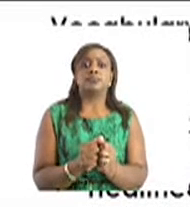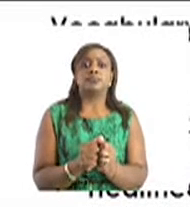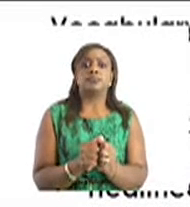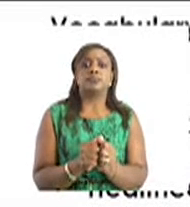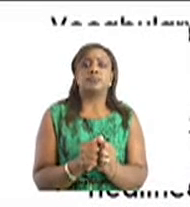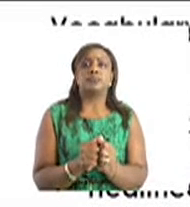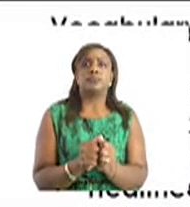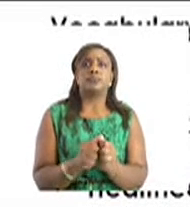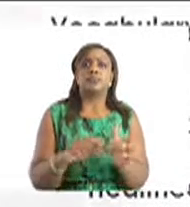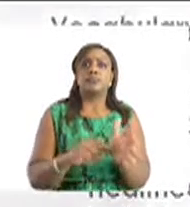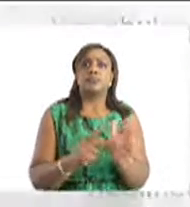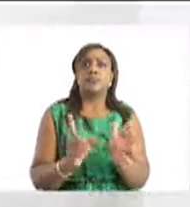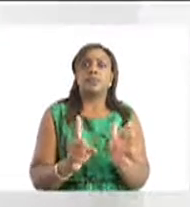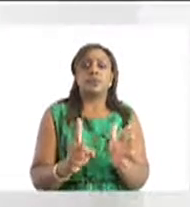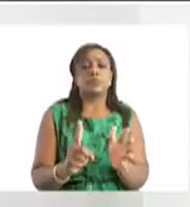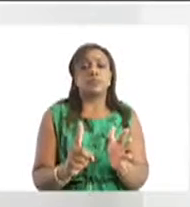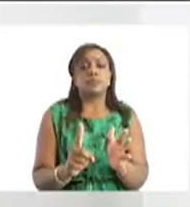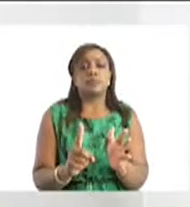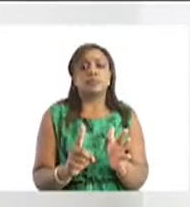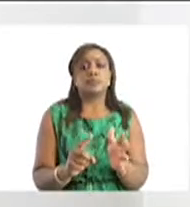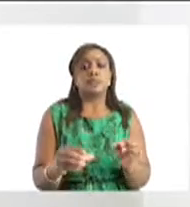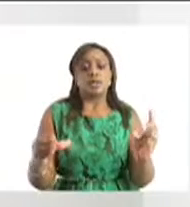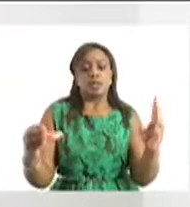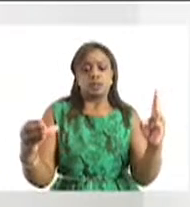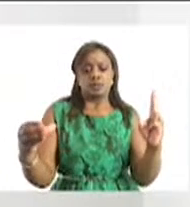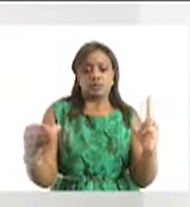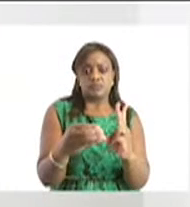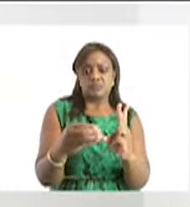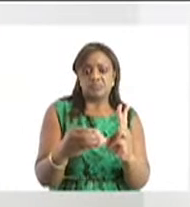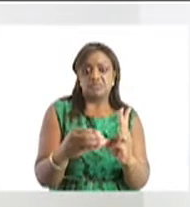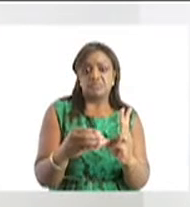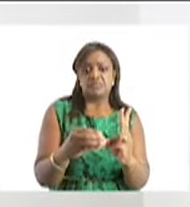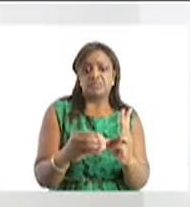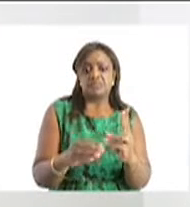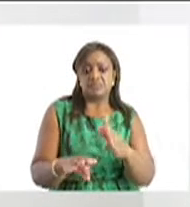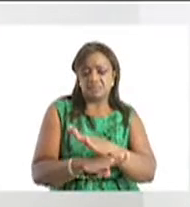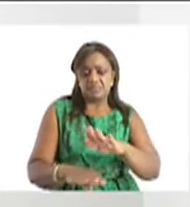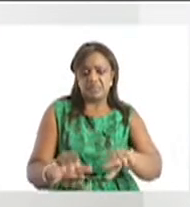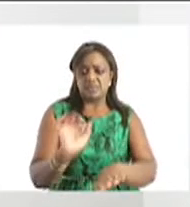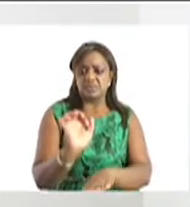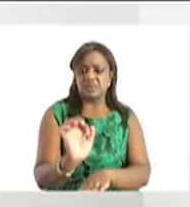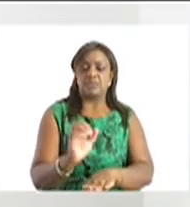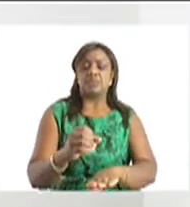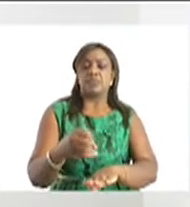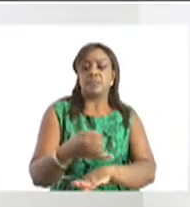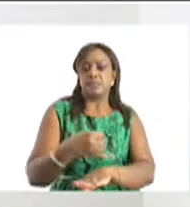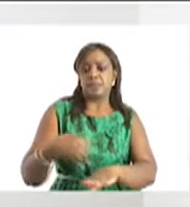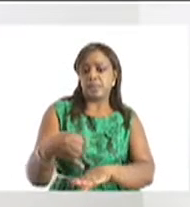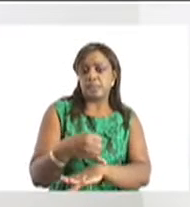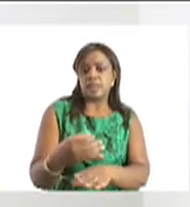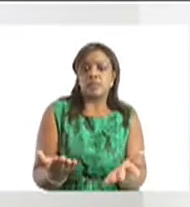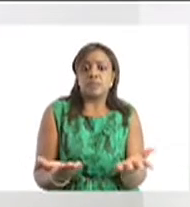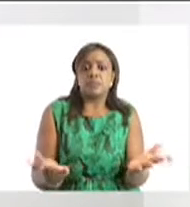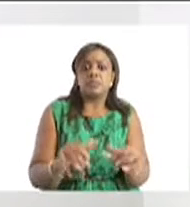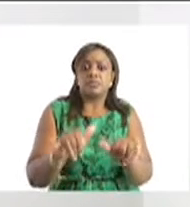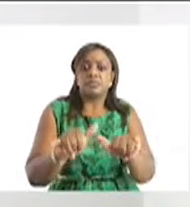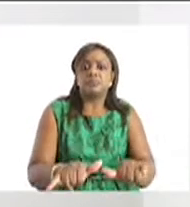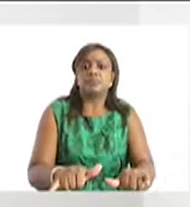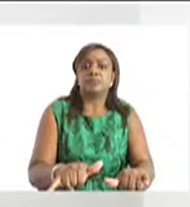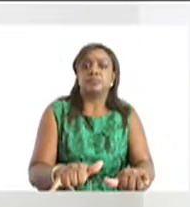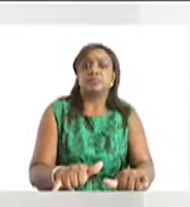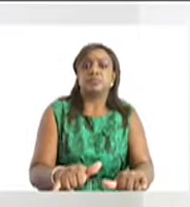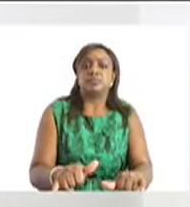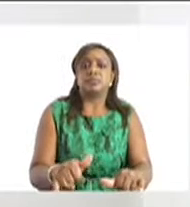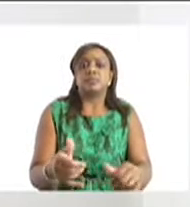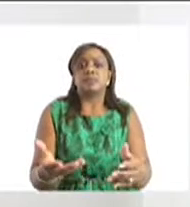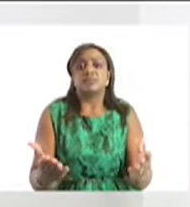Right. What does this mean? This means your community is basically your area where you live, be it